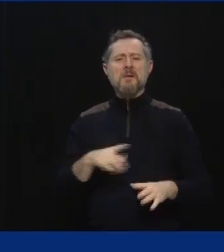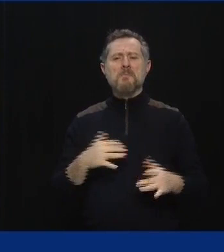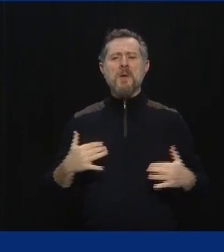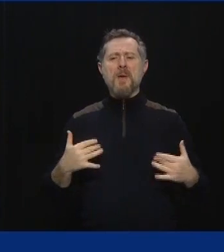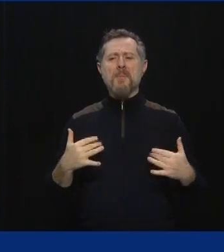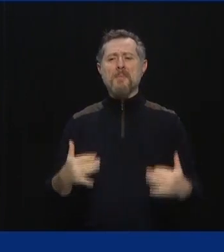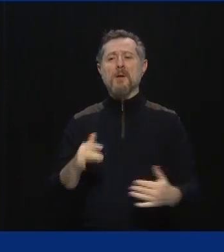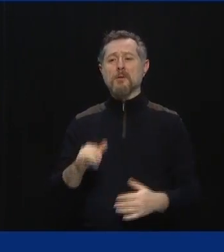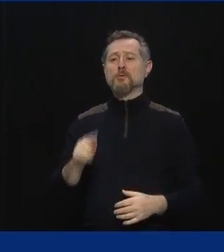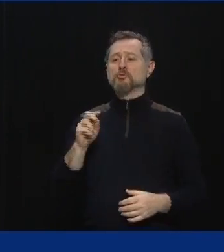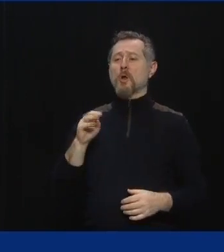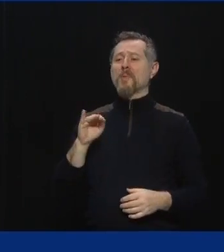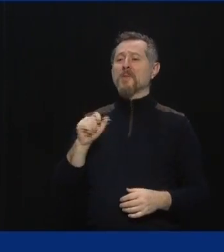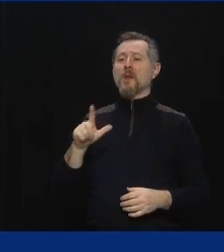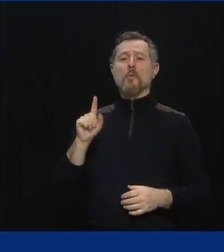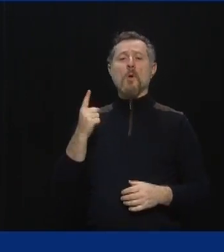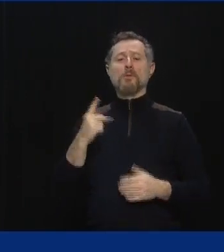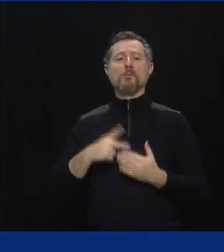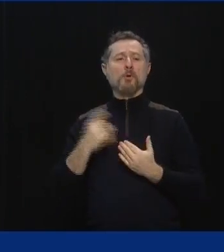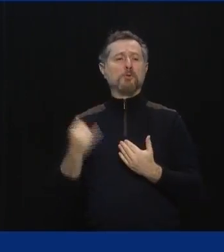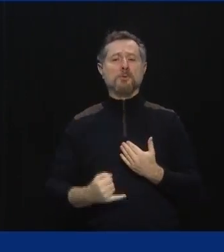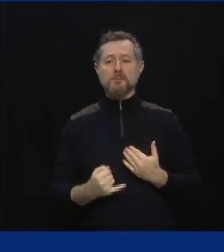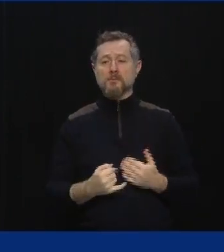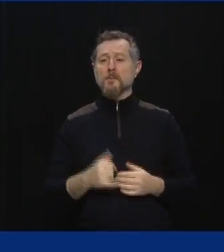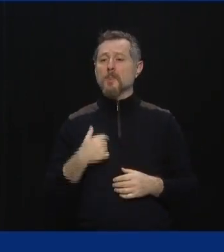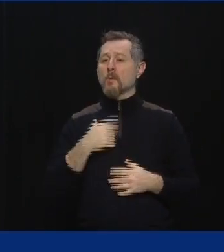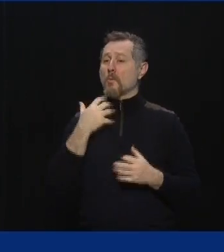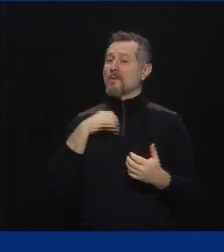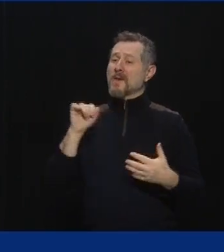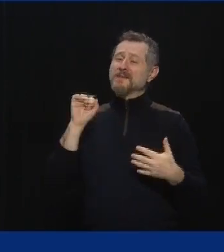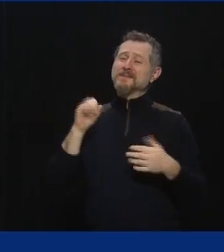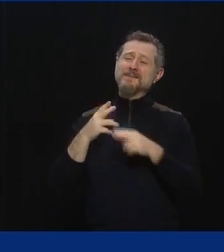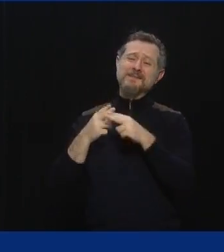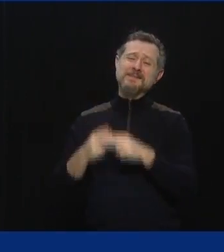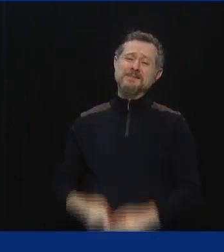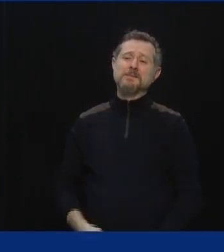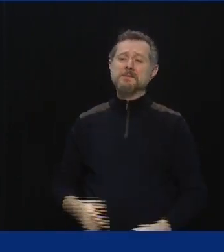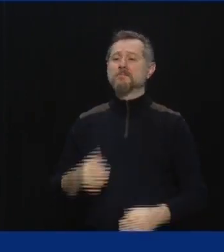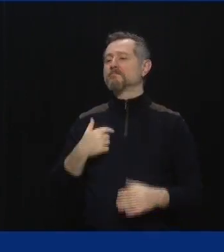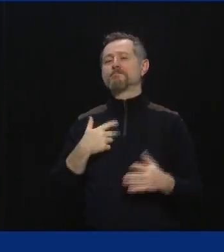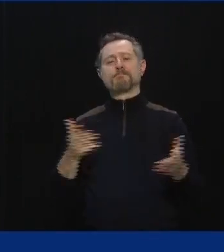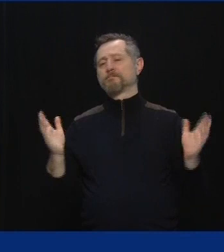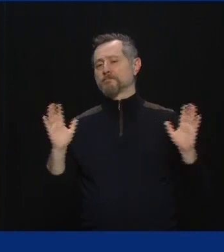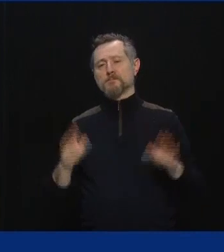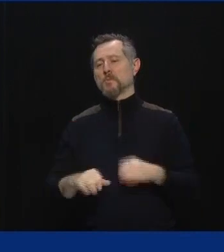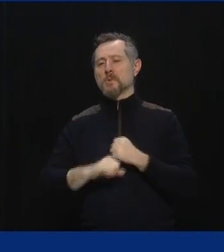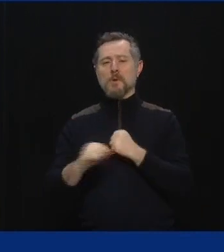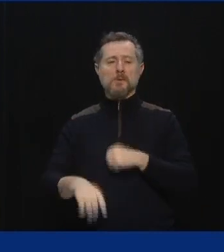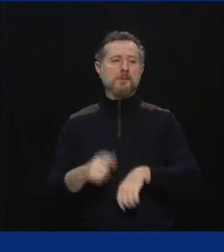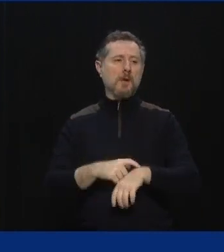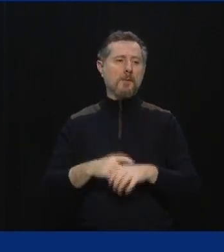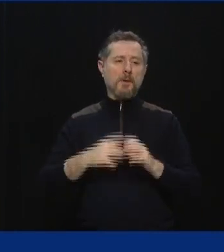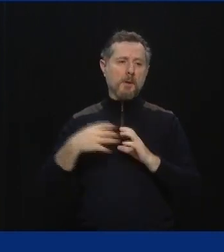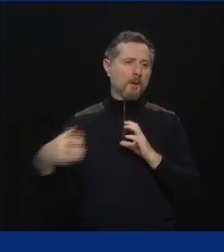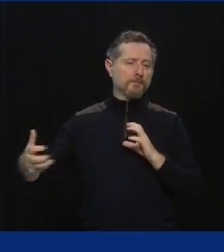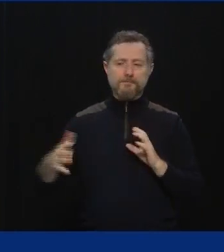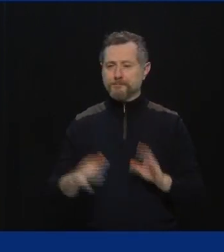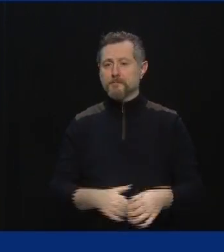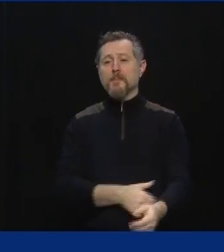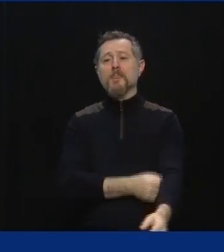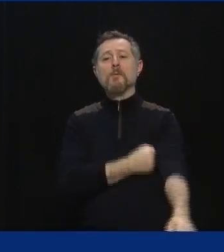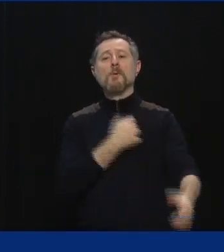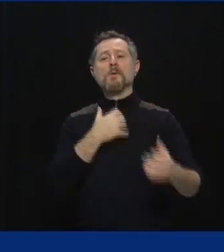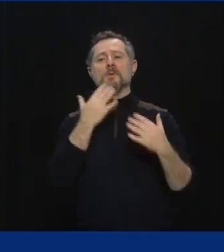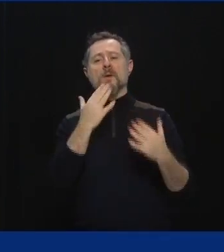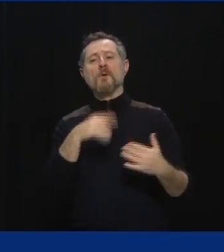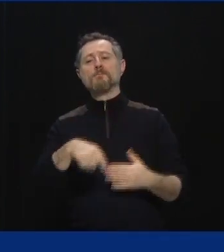project forward. I wish I could name everyone who played a key role, but that would take too long. I just want to call out and say thank you to Derek